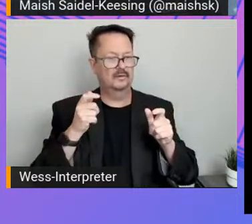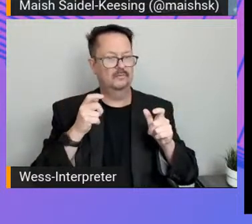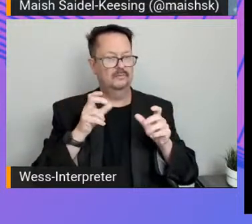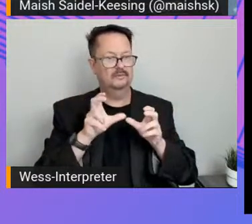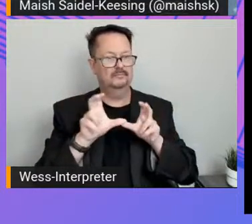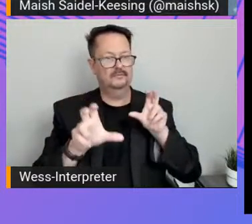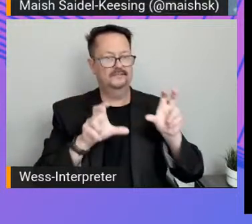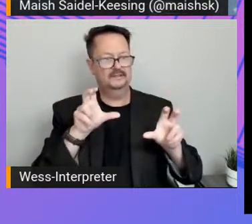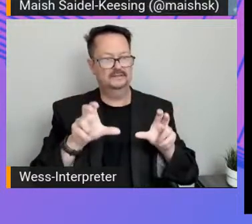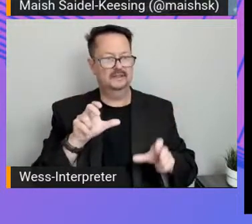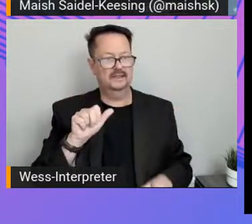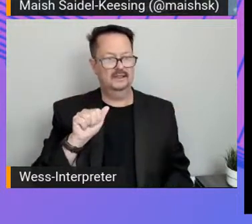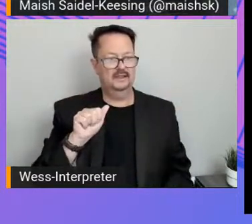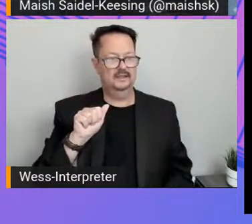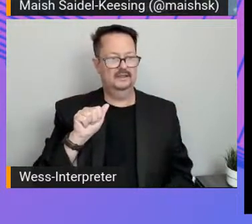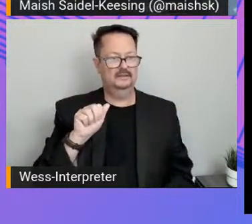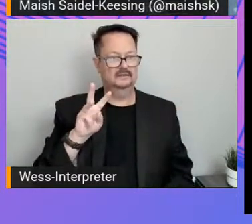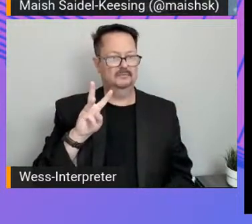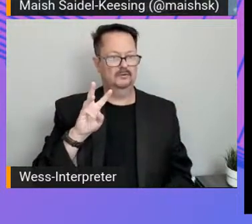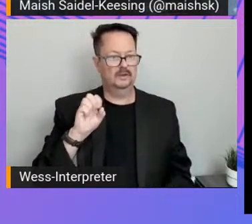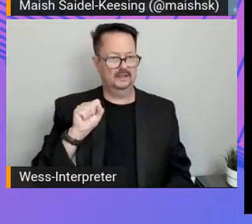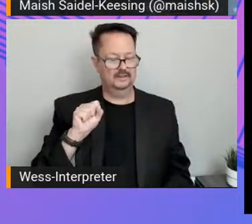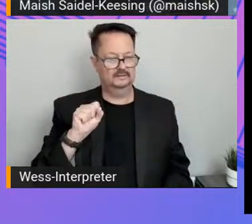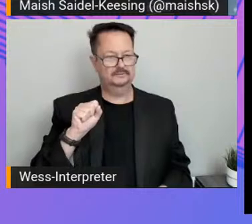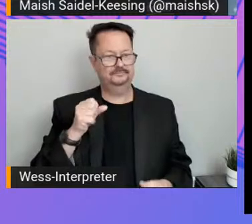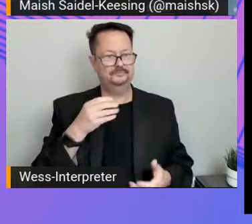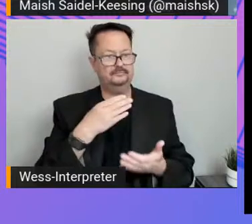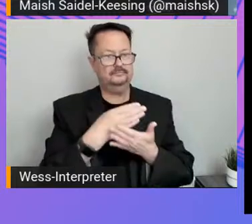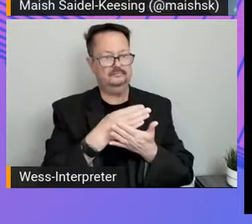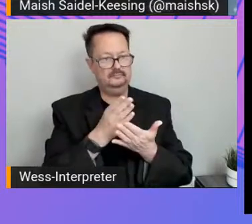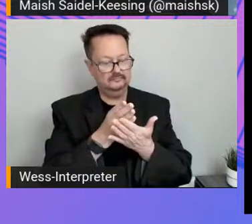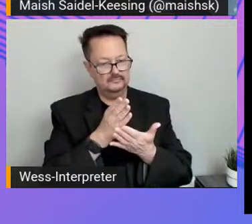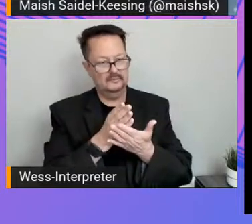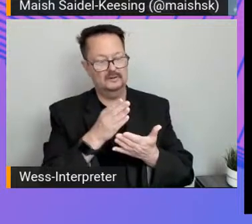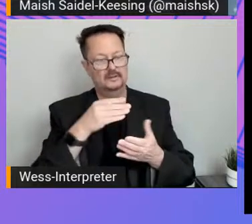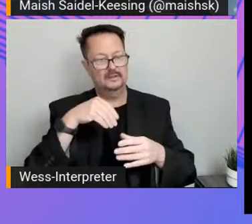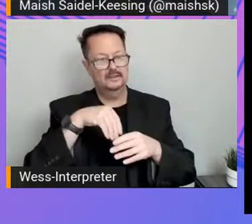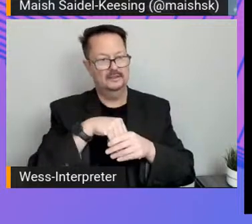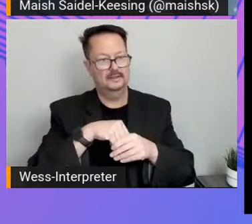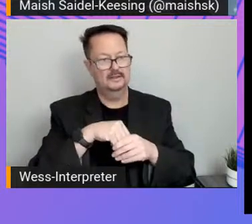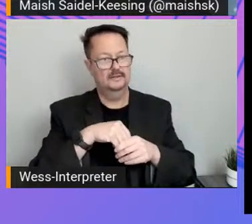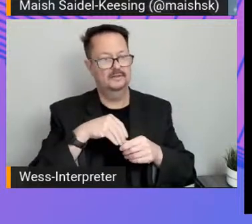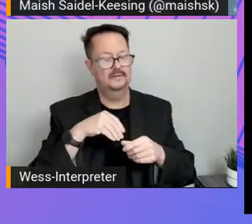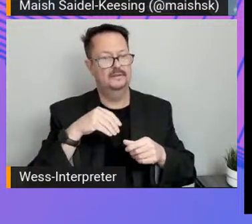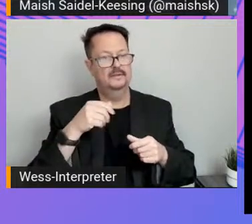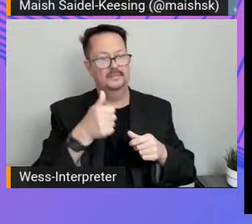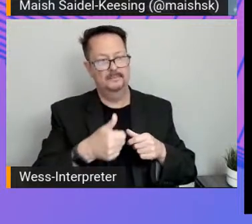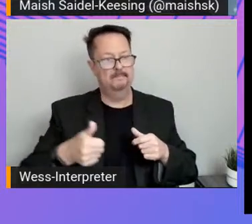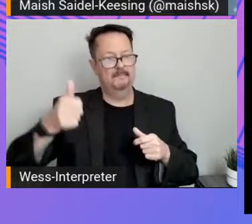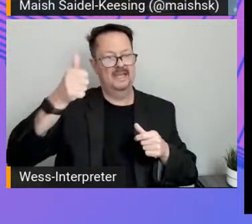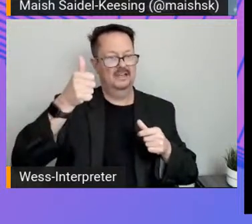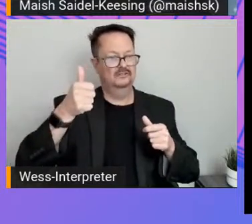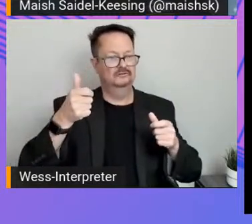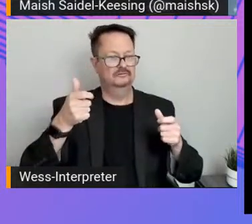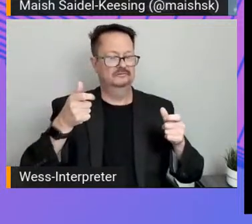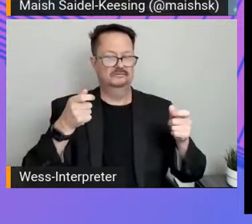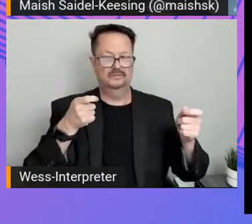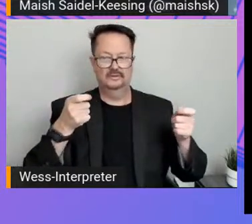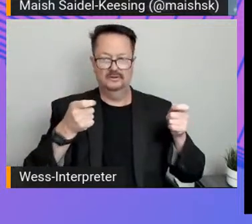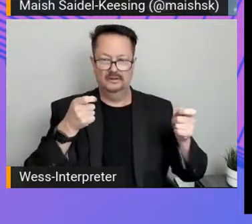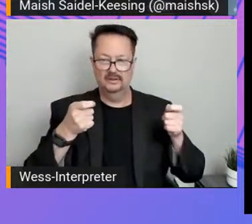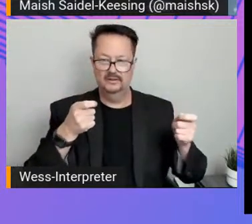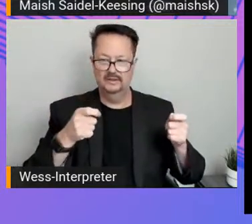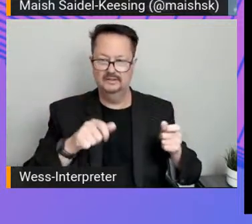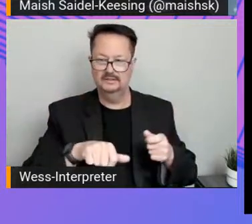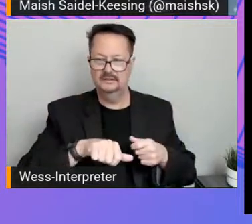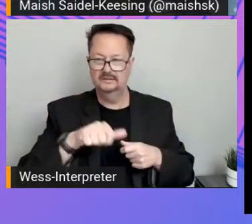AWS budgets, in our master account for every developer account. And so it's just another pipeline that